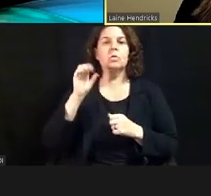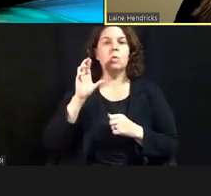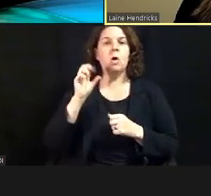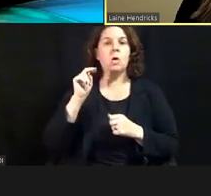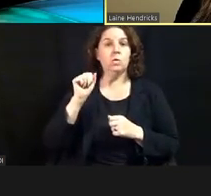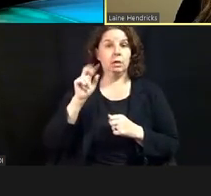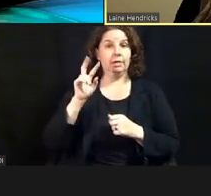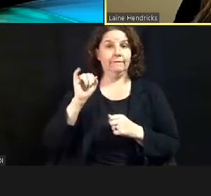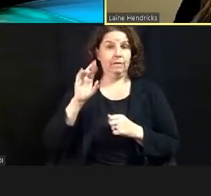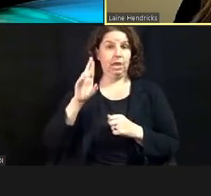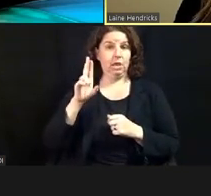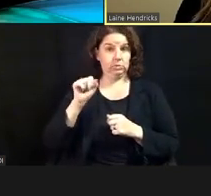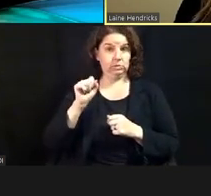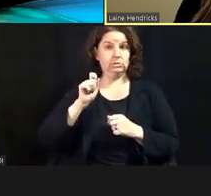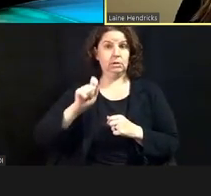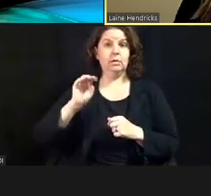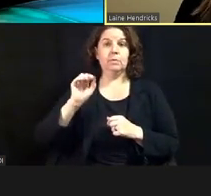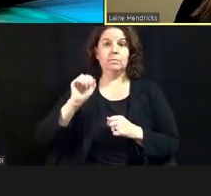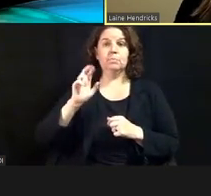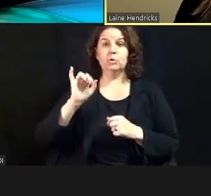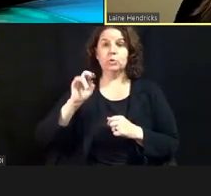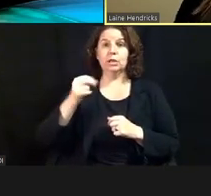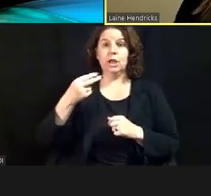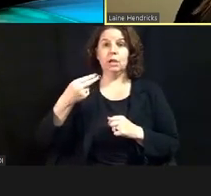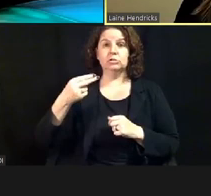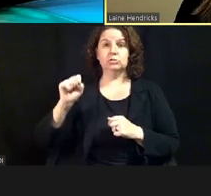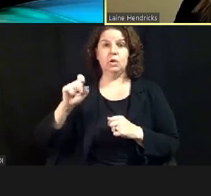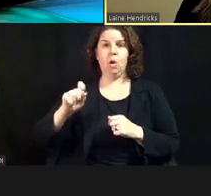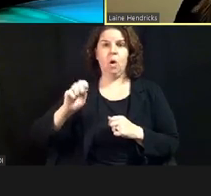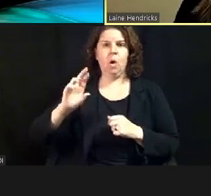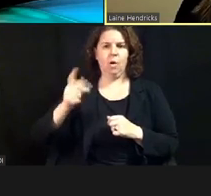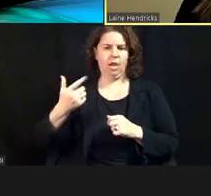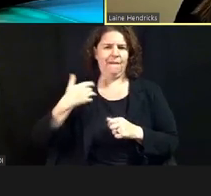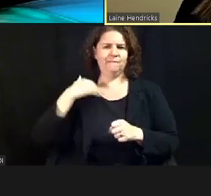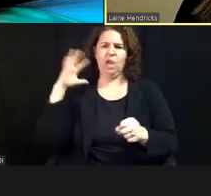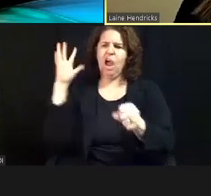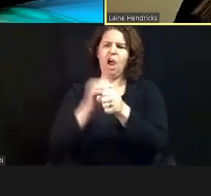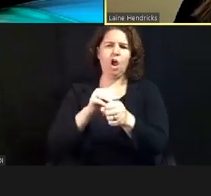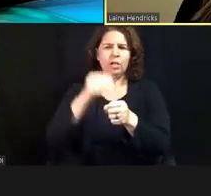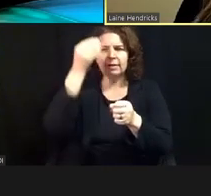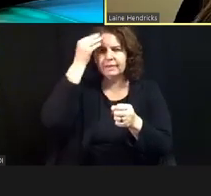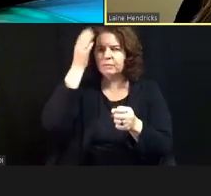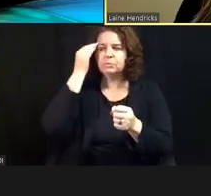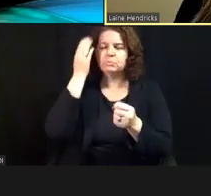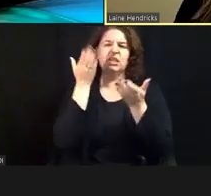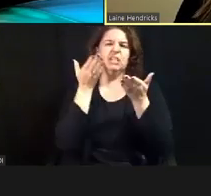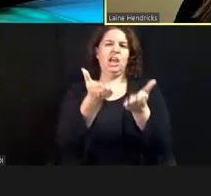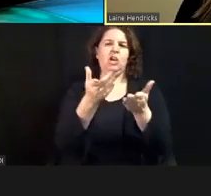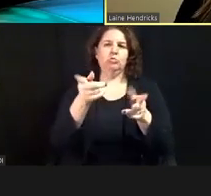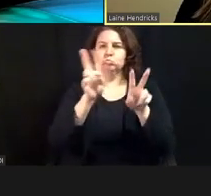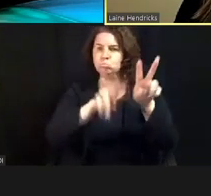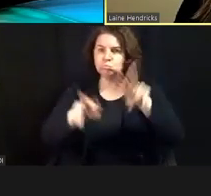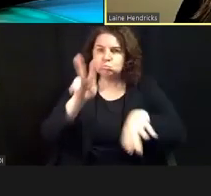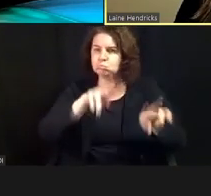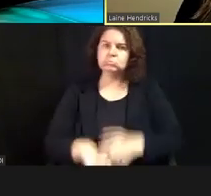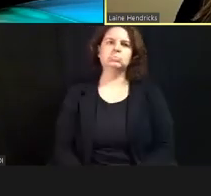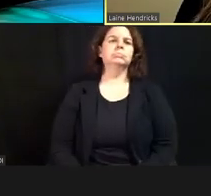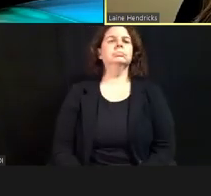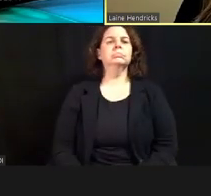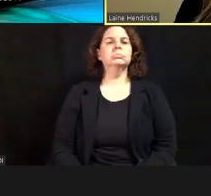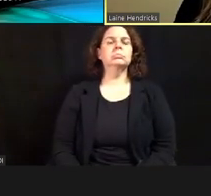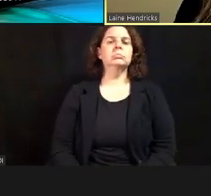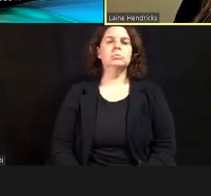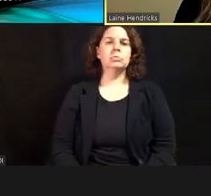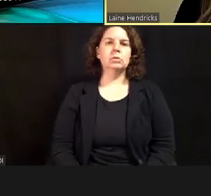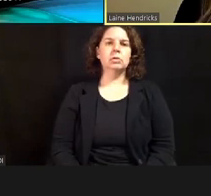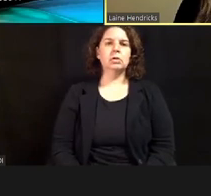coronavirus.marinhhs.org. On that webpage, you can also sign up to receive our daily updates, which contain an overview of confirmed case